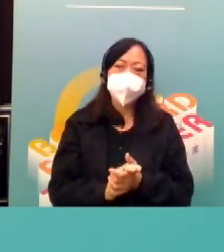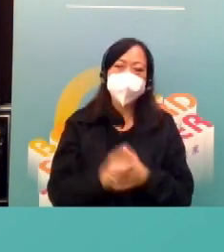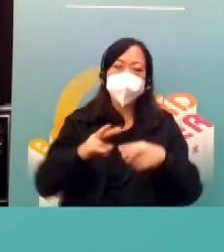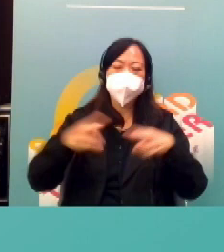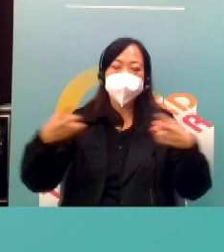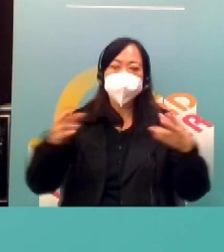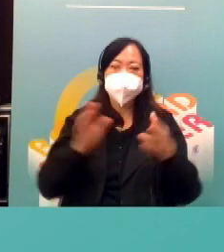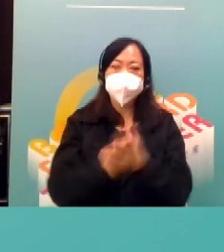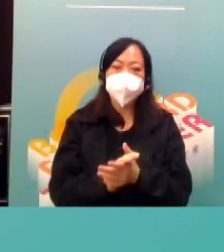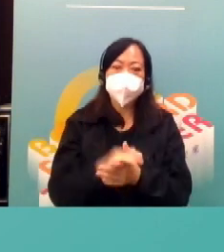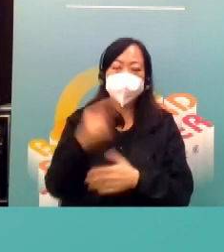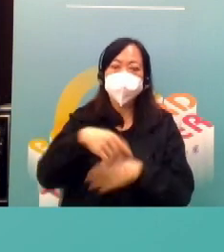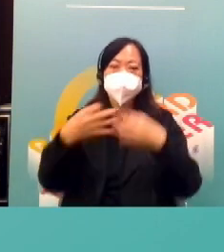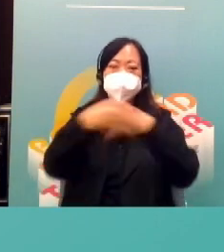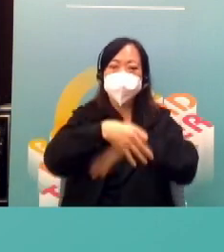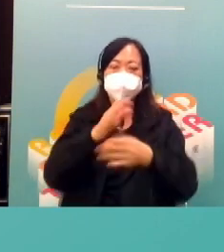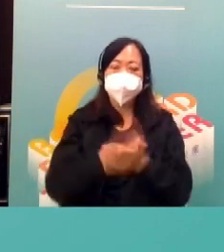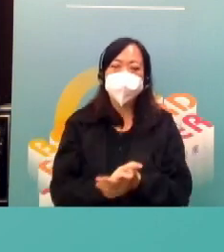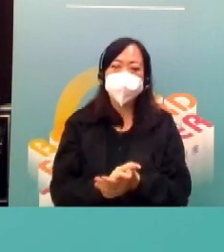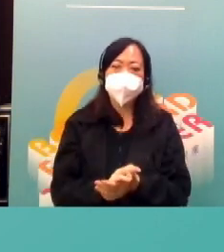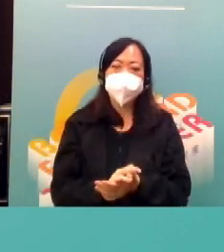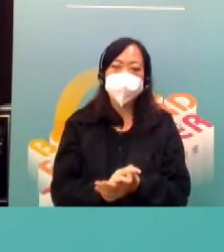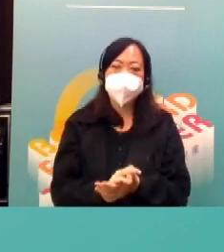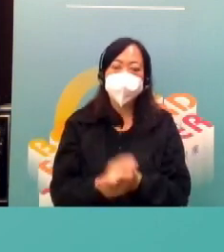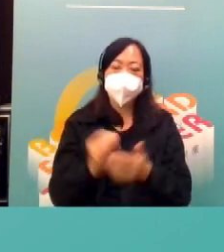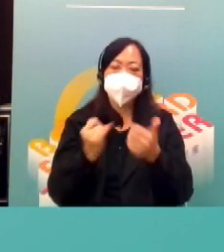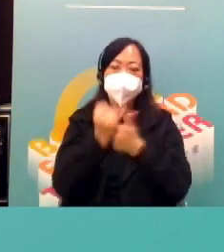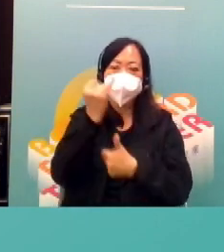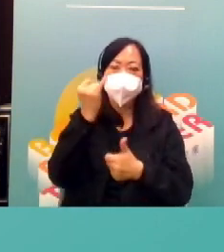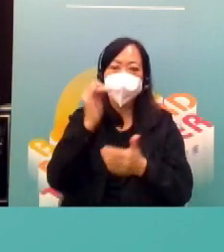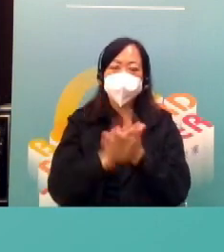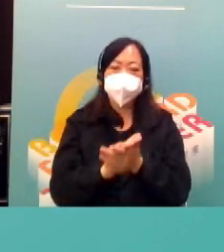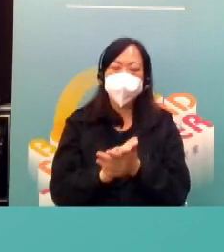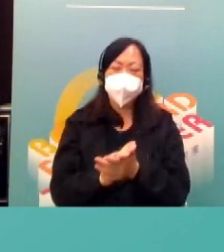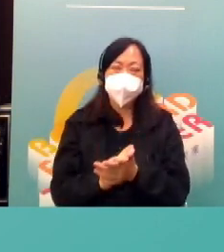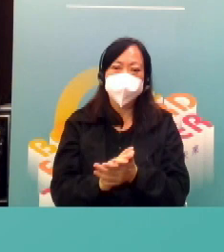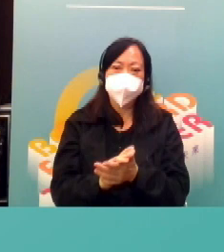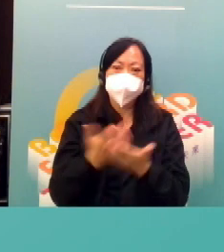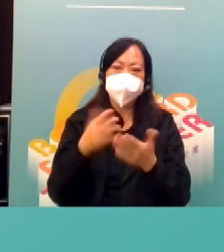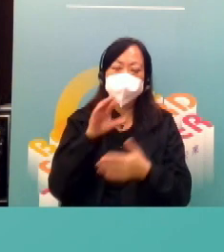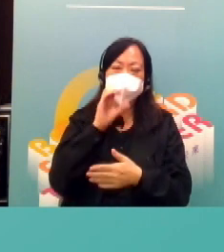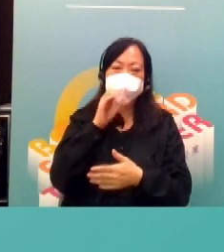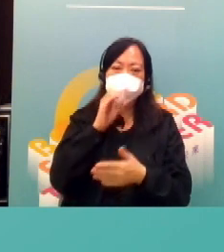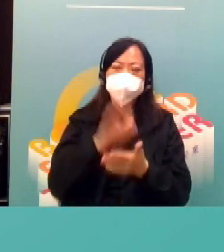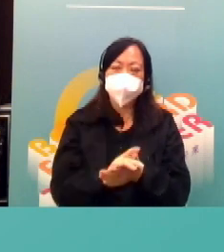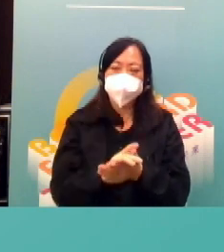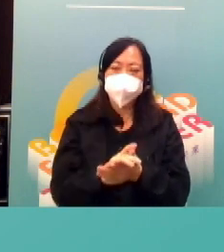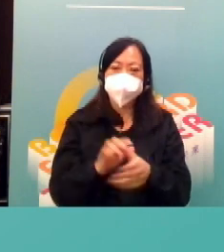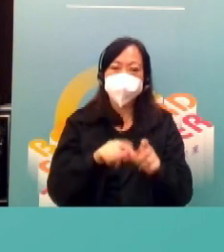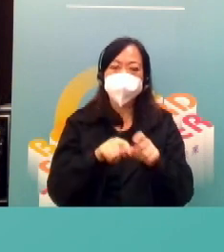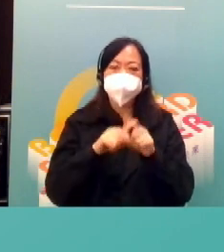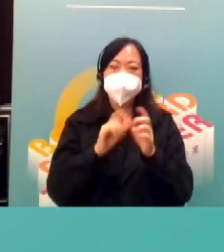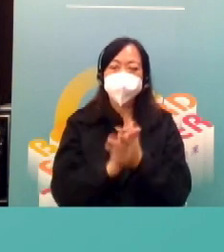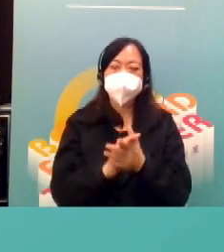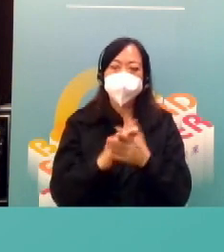contracts, and you mentioned, I think, touching on this idea of the returns being one of the roadblocks that you're experiencing